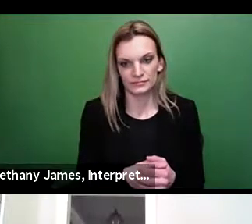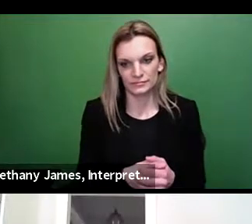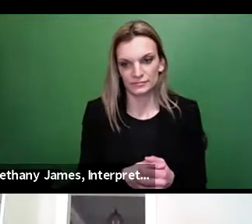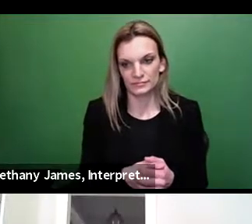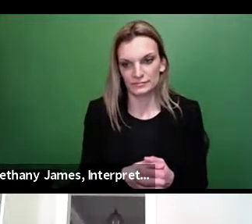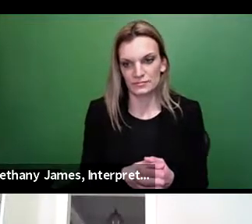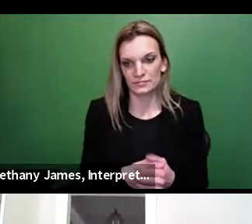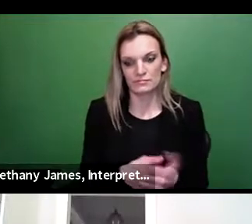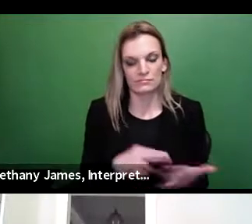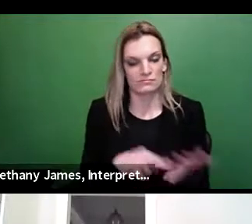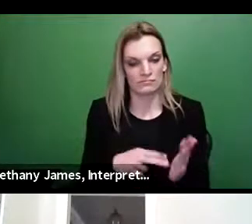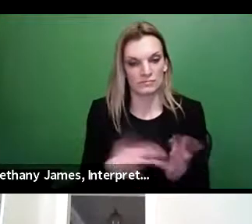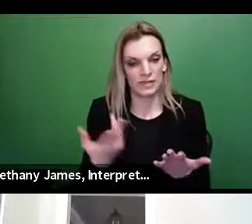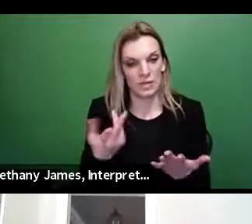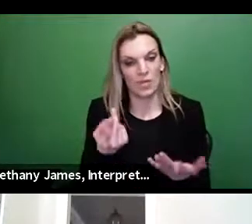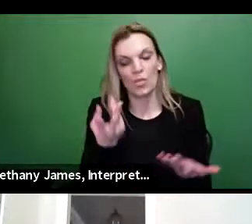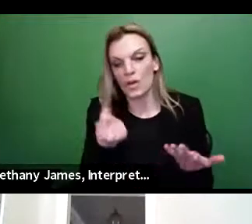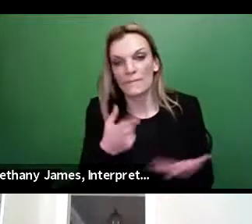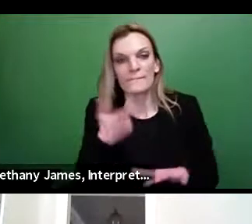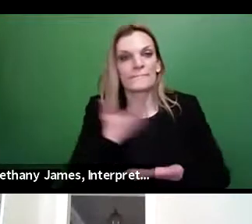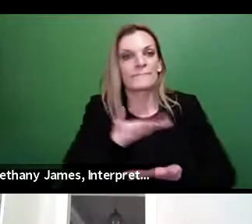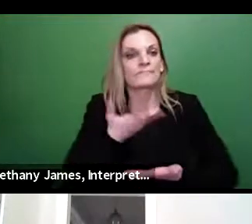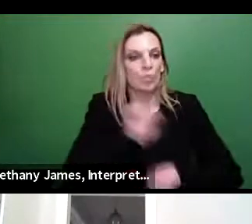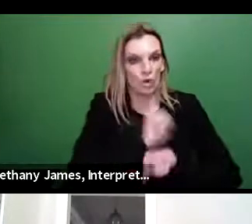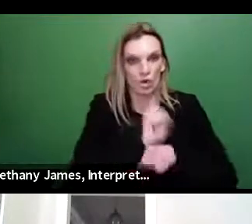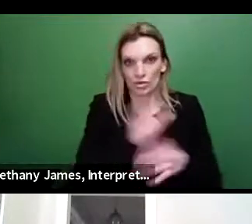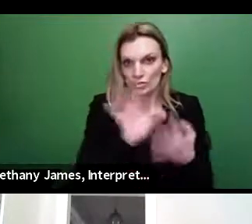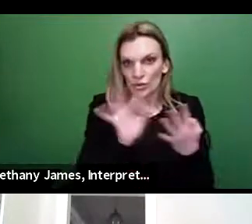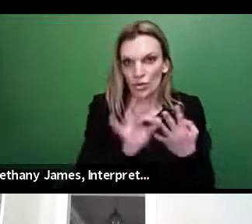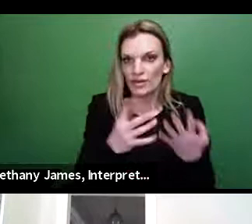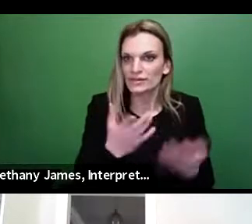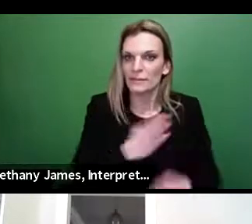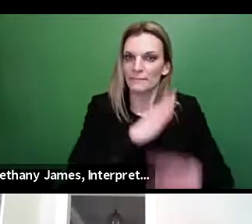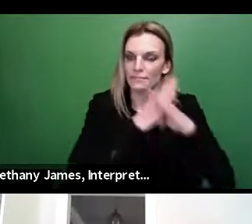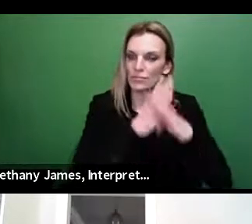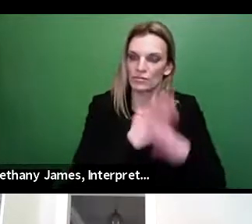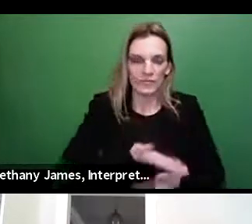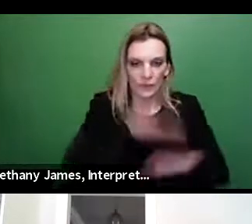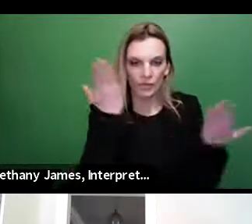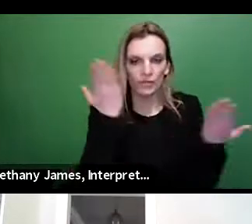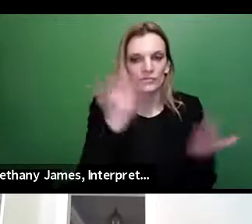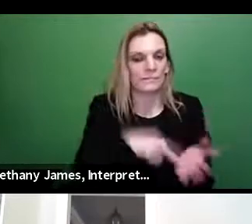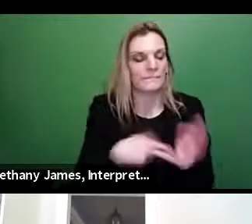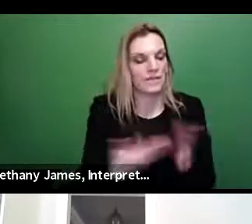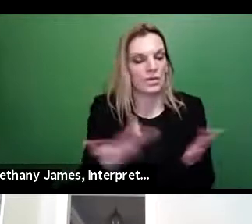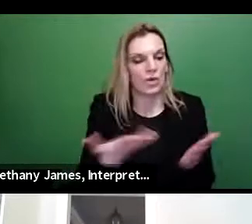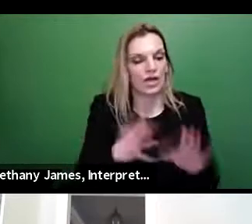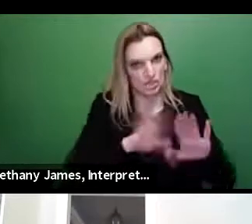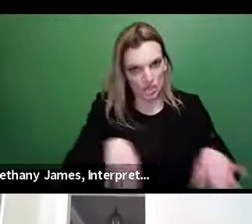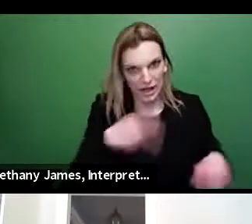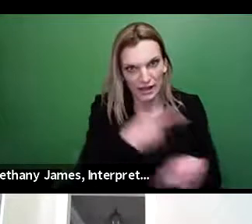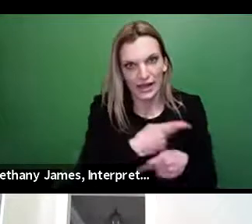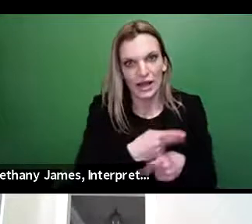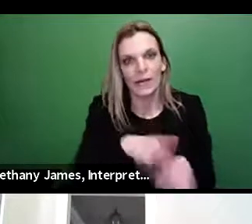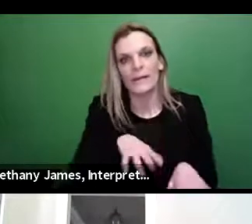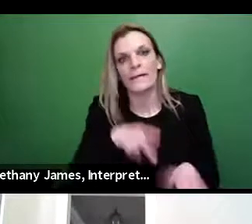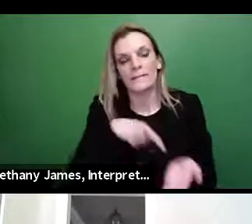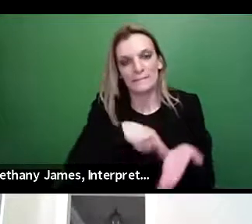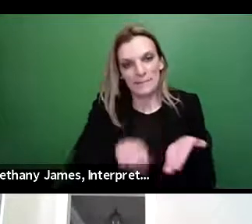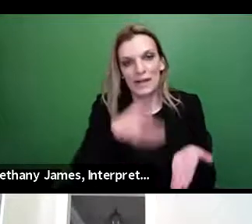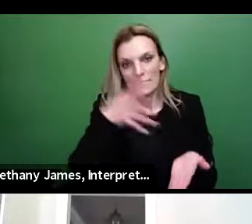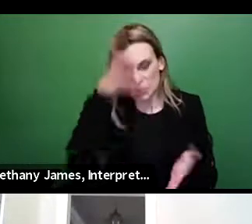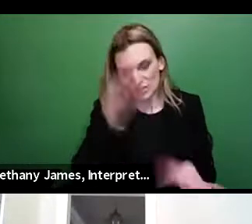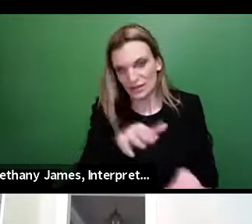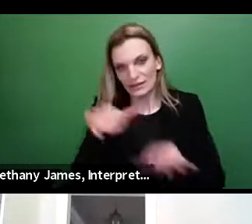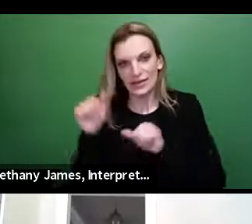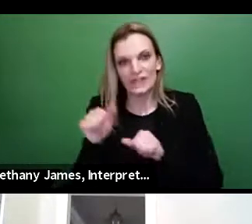eliminate barriers to work choice. So things like childcare, paid parental leave, other types of caregiving leave.